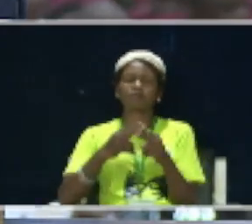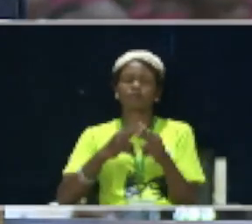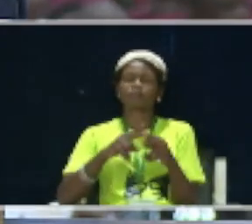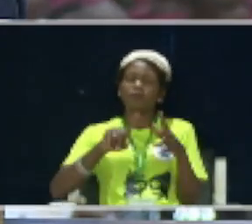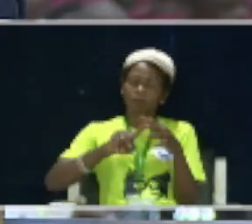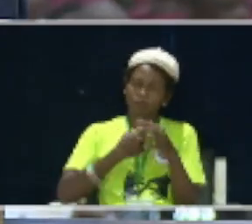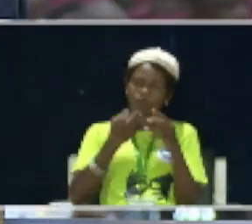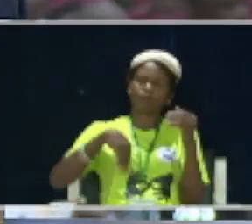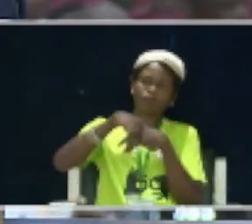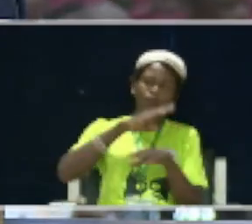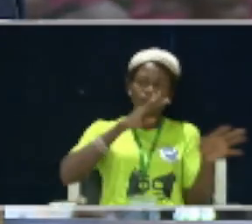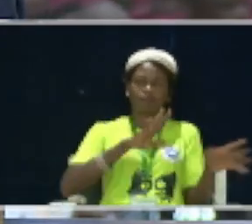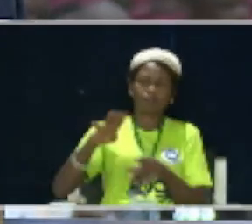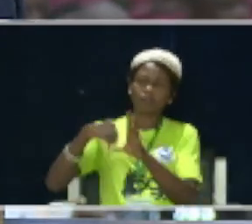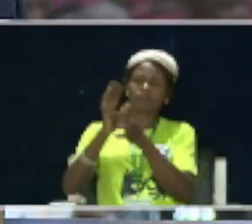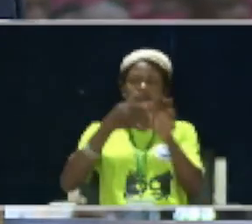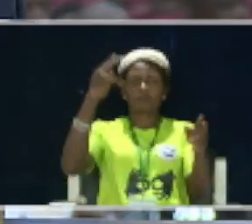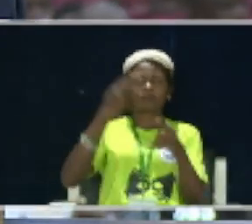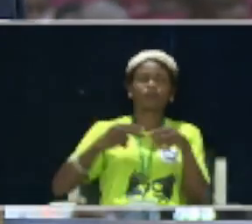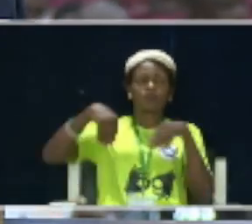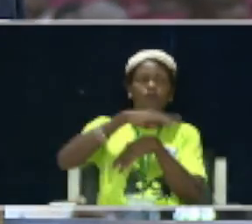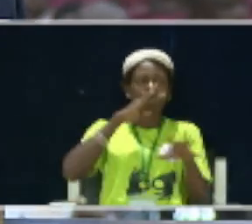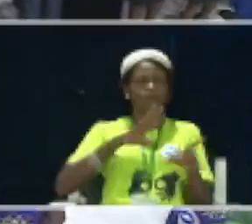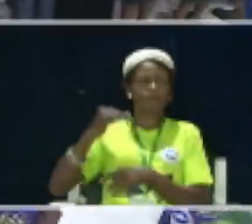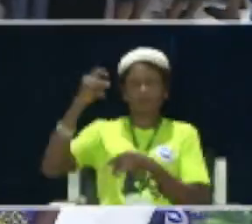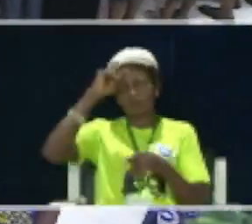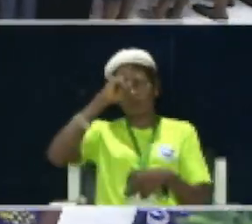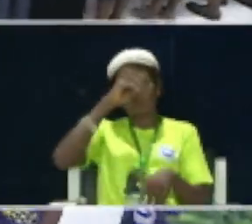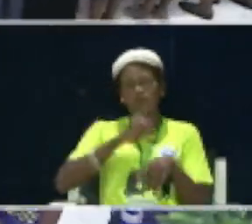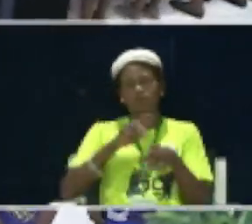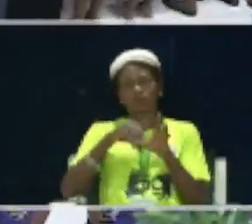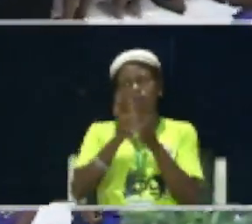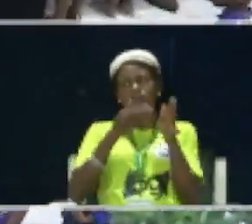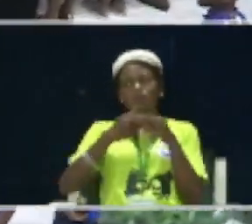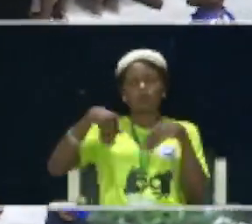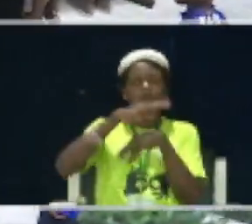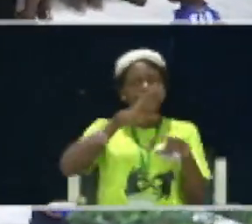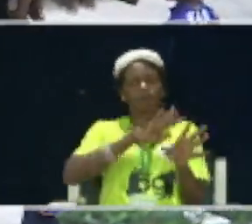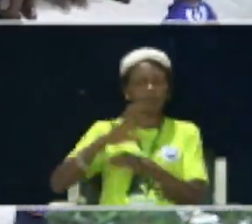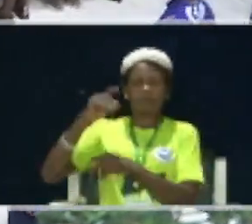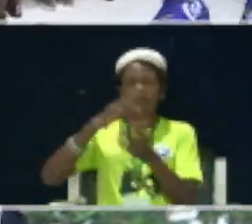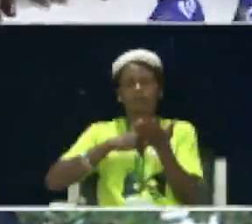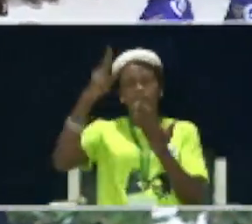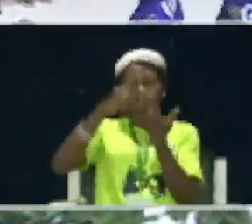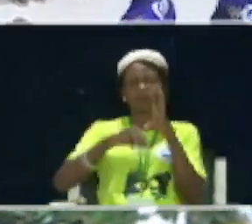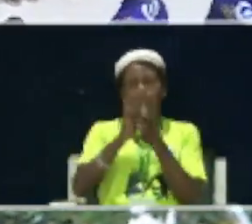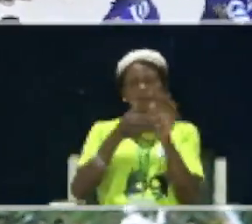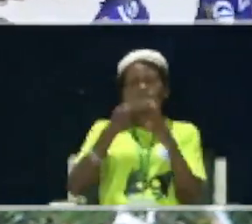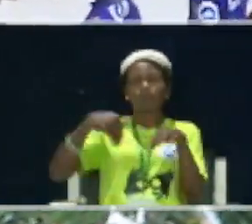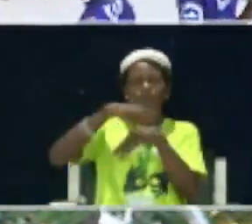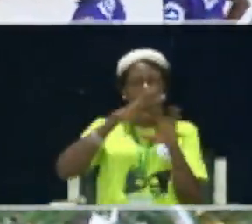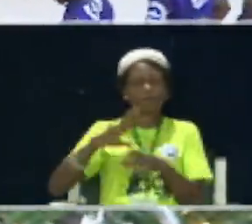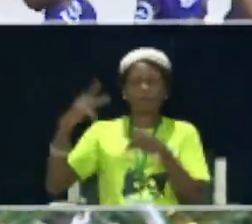Beginning of overflow. Overflow of wisdom. Overflow of righteousness. Overflow of